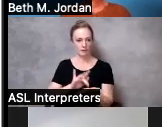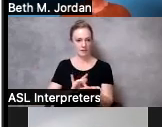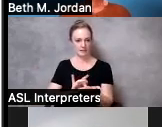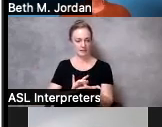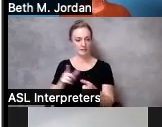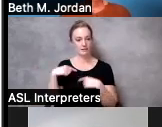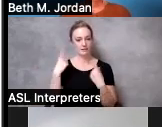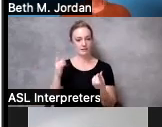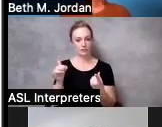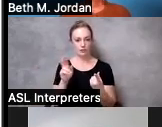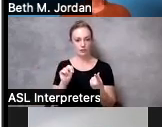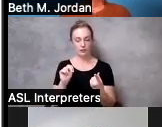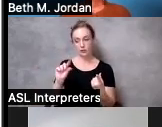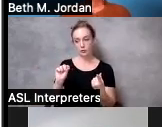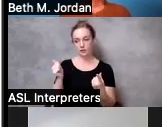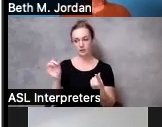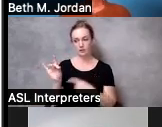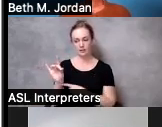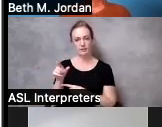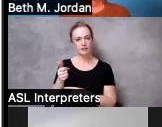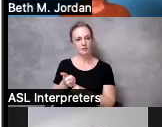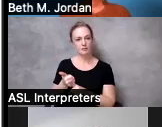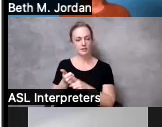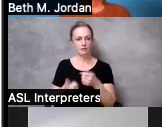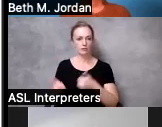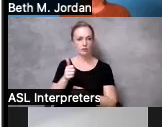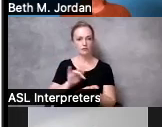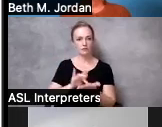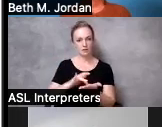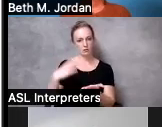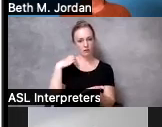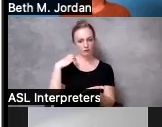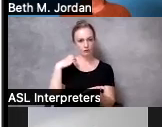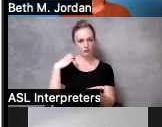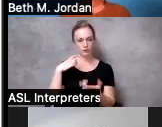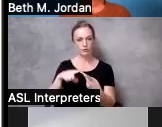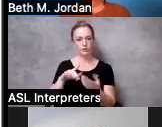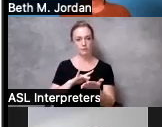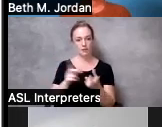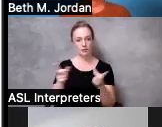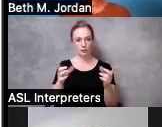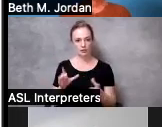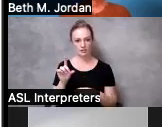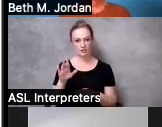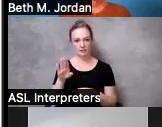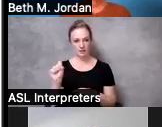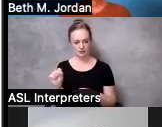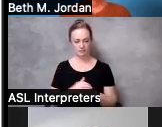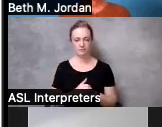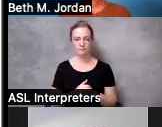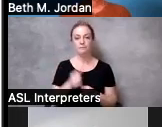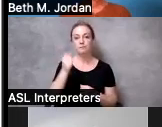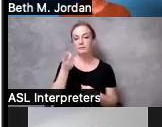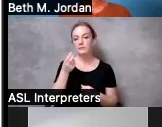Since January 2018, he has served as the Chief Medical Officer, Medical Director of DCBS. Dr. Lohr